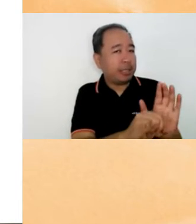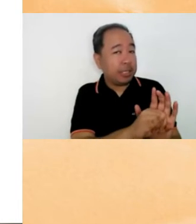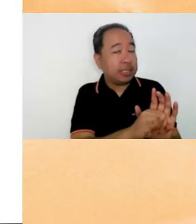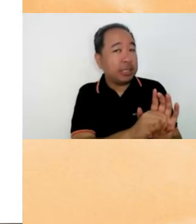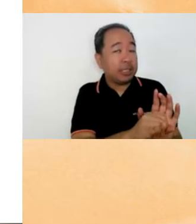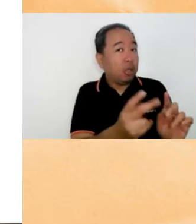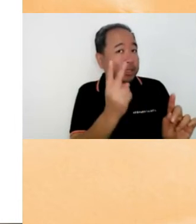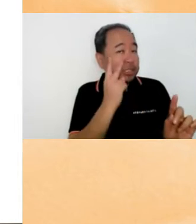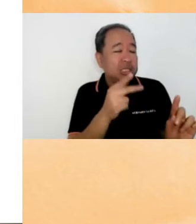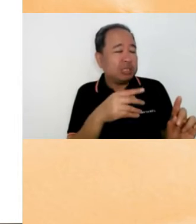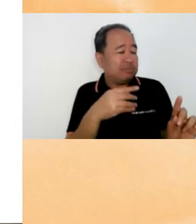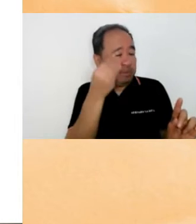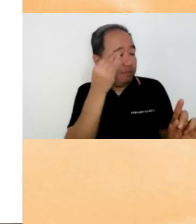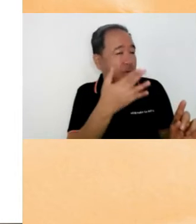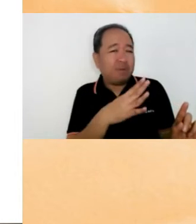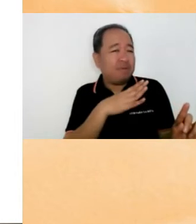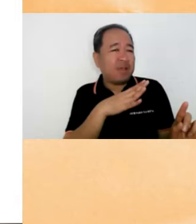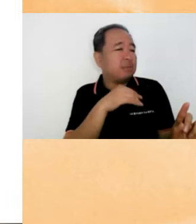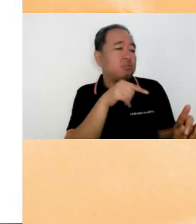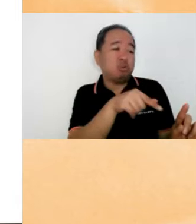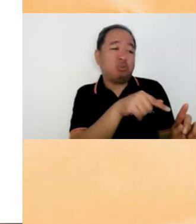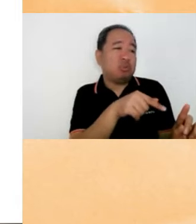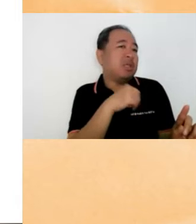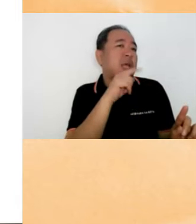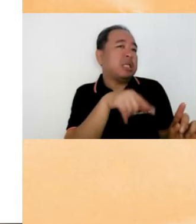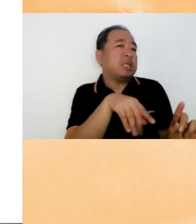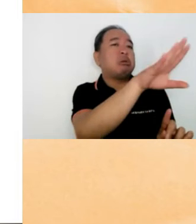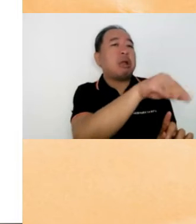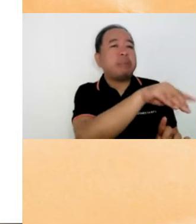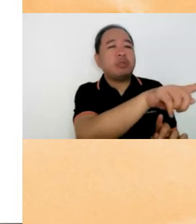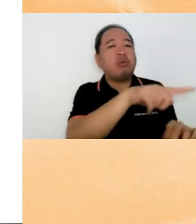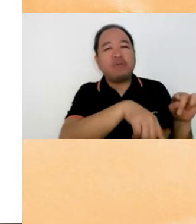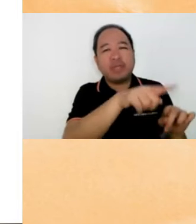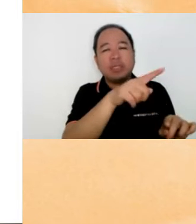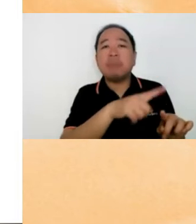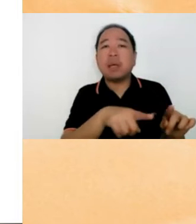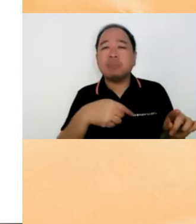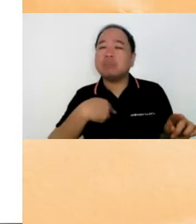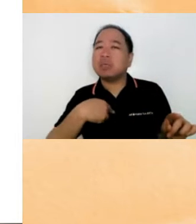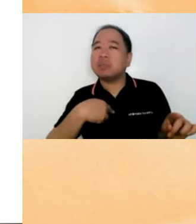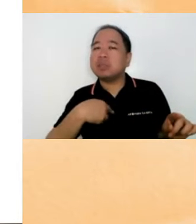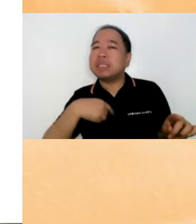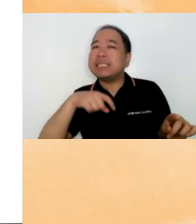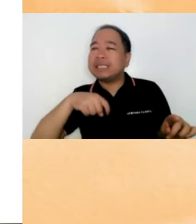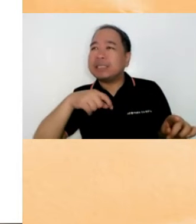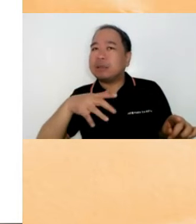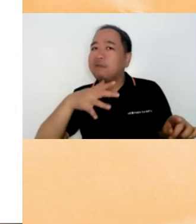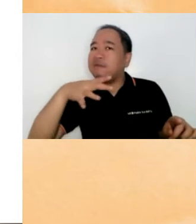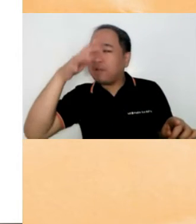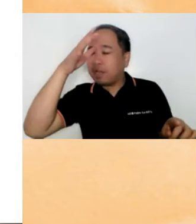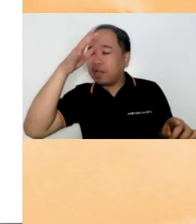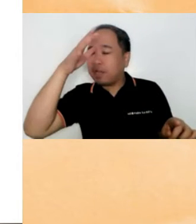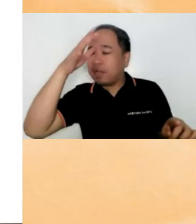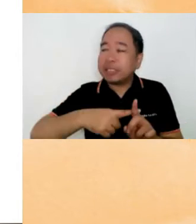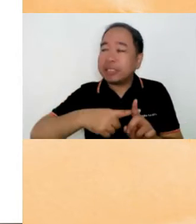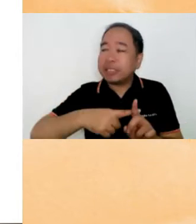his friends, no? And of course, you have to be a parent and not simply a friend, no? You have to act as the adult who